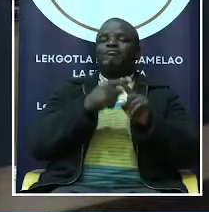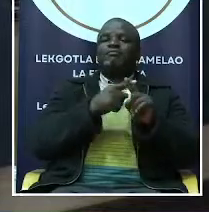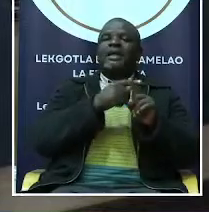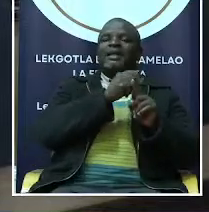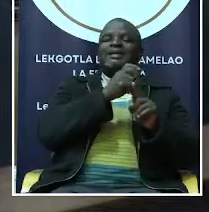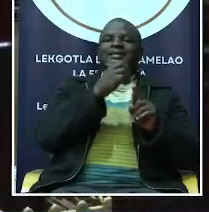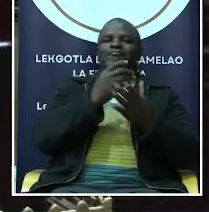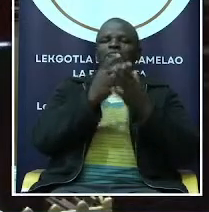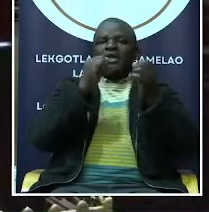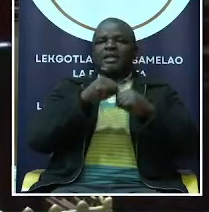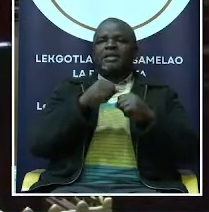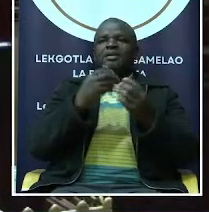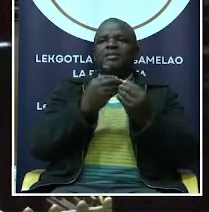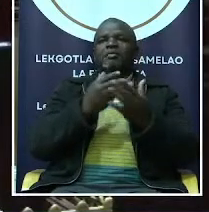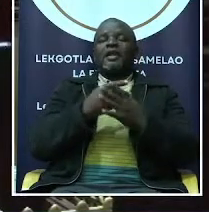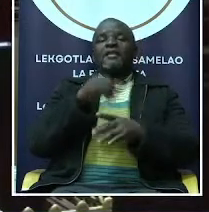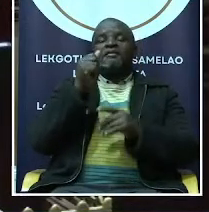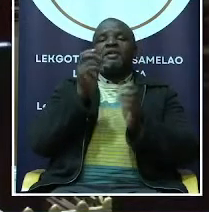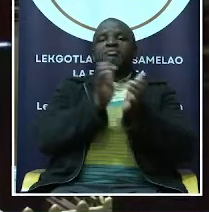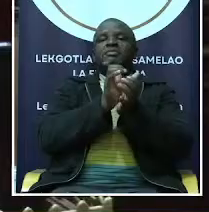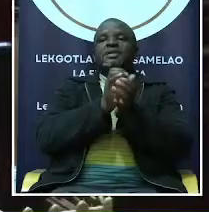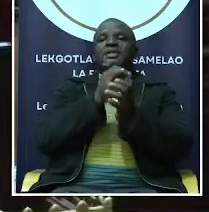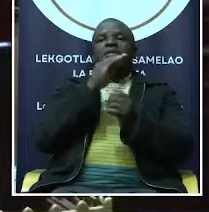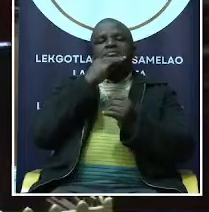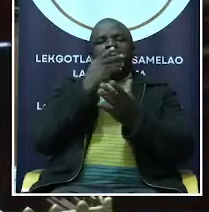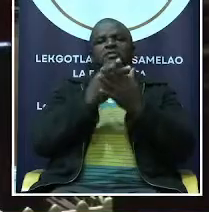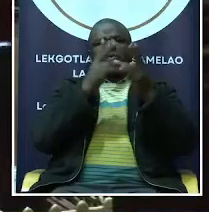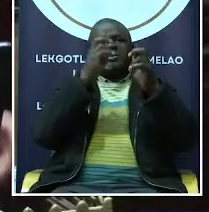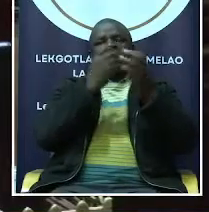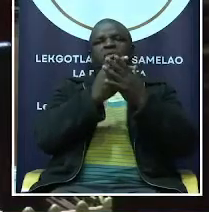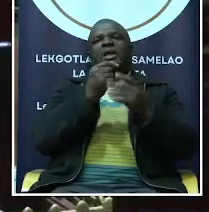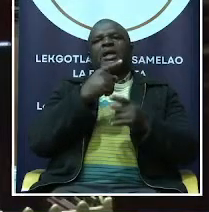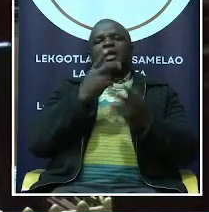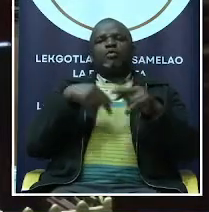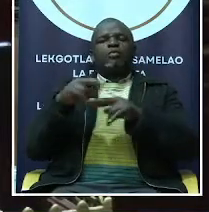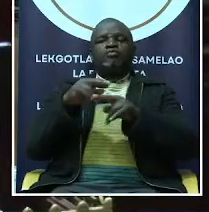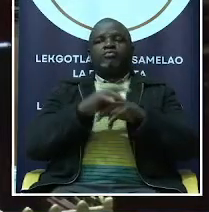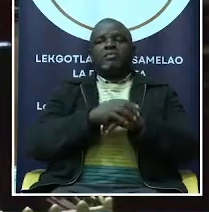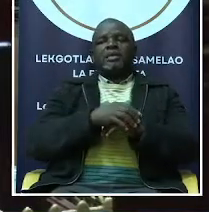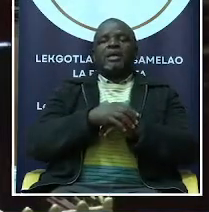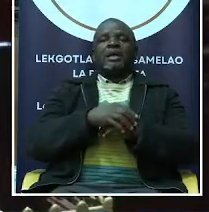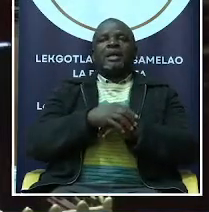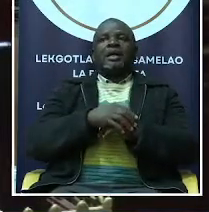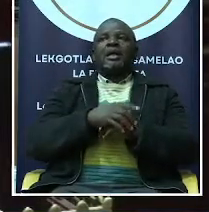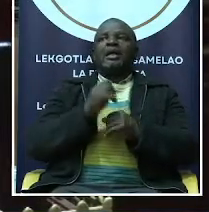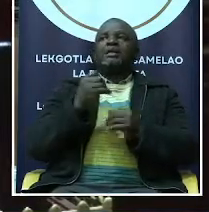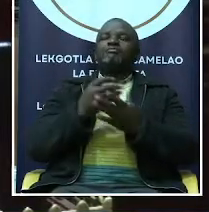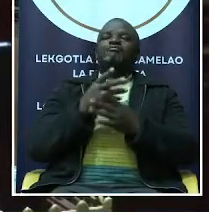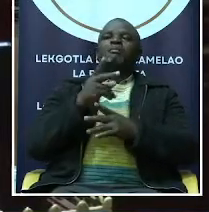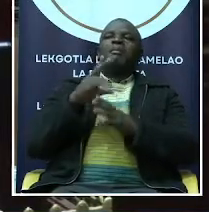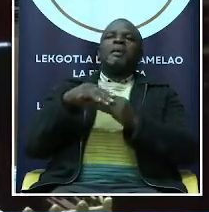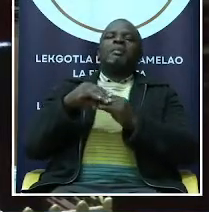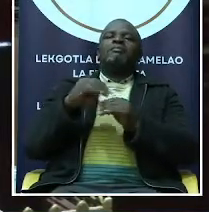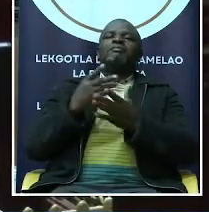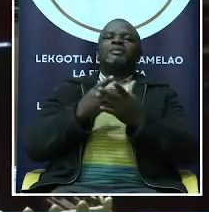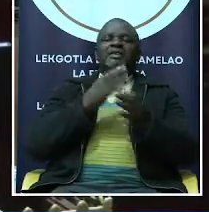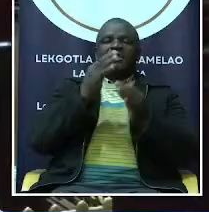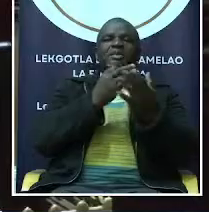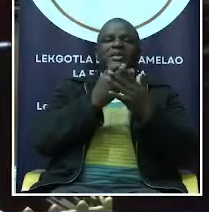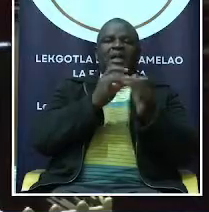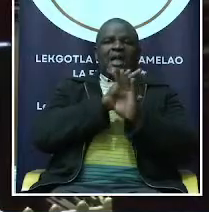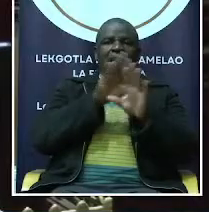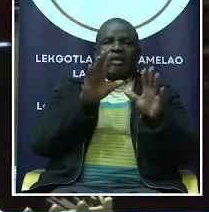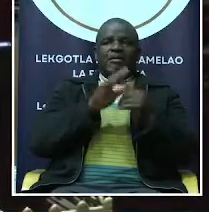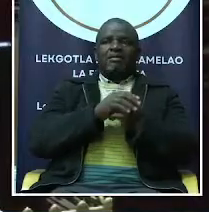thing in this first sitting, and that is the issue of accommodation. And he carefully characterized that phenomenon,